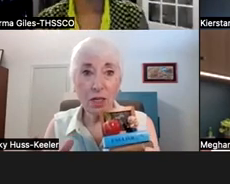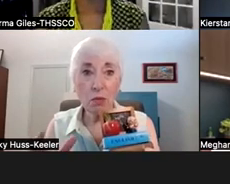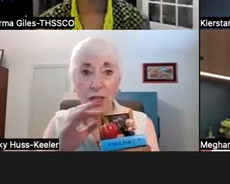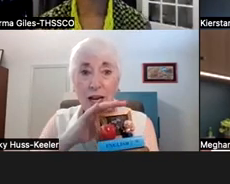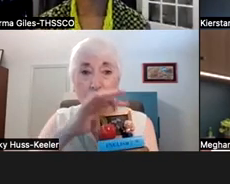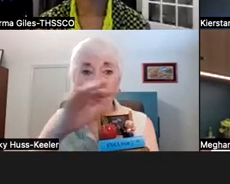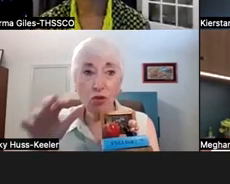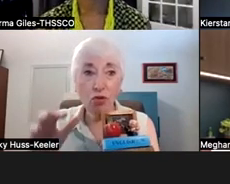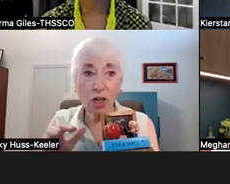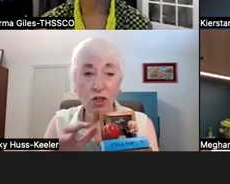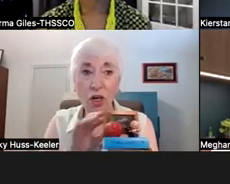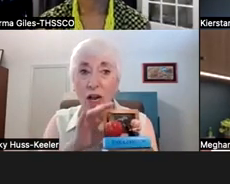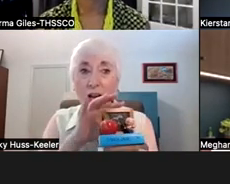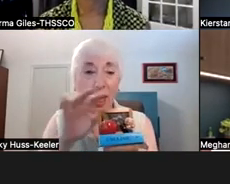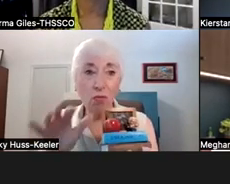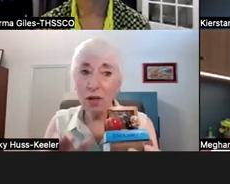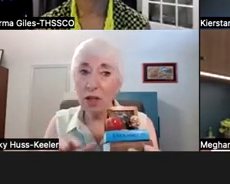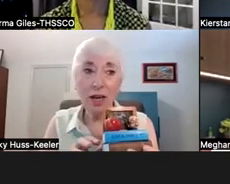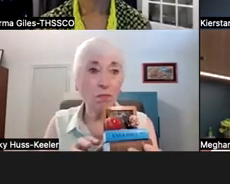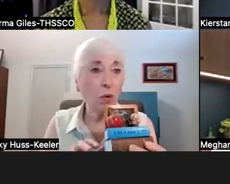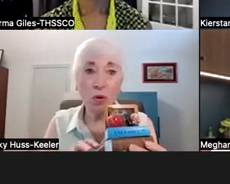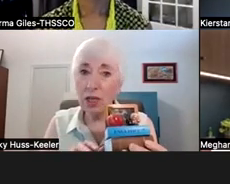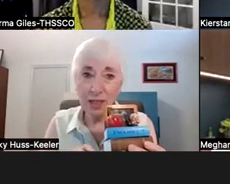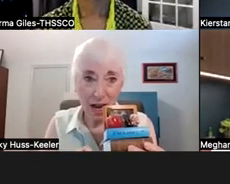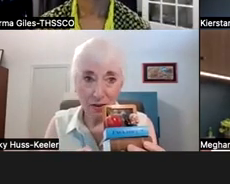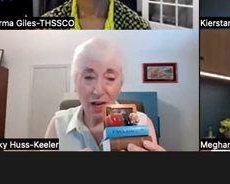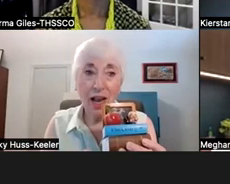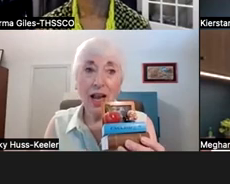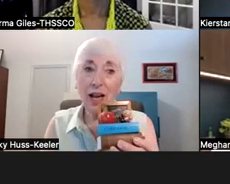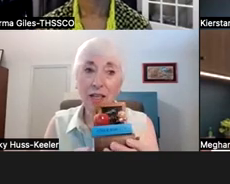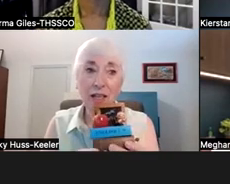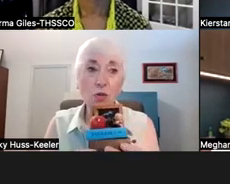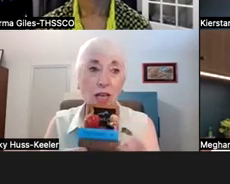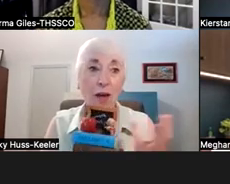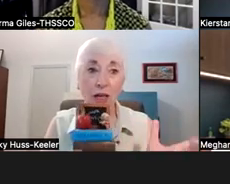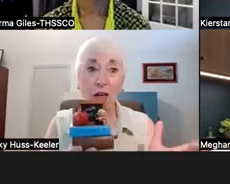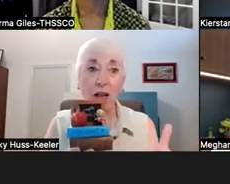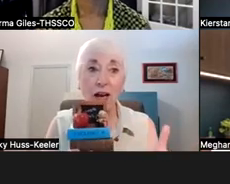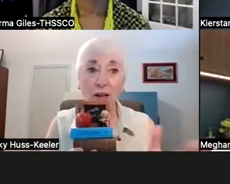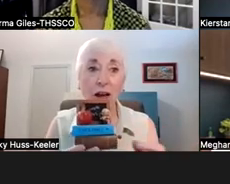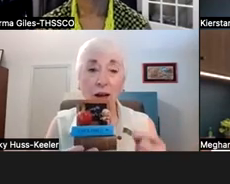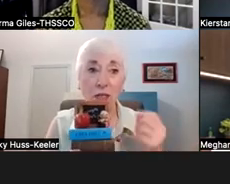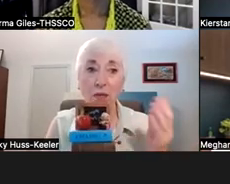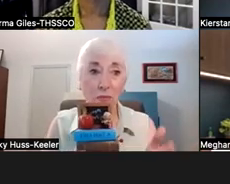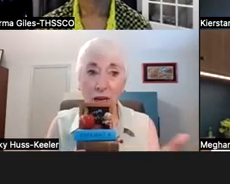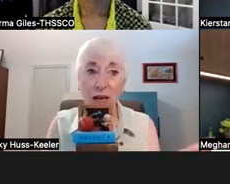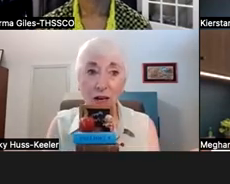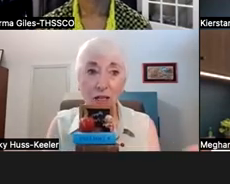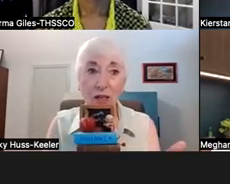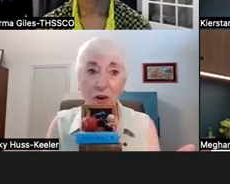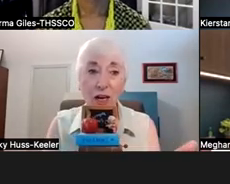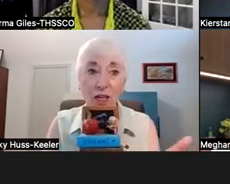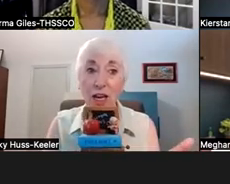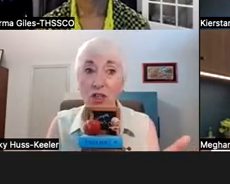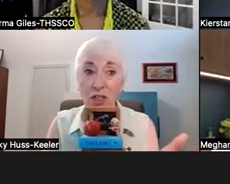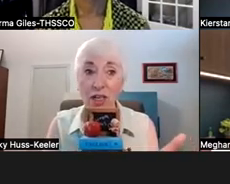the families, but the infrastructure can really pull you down. And I think that's what's happening a lot of times at many